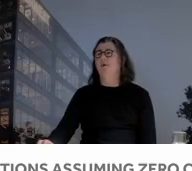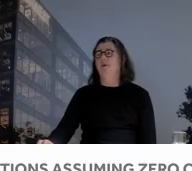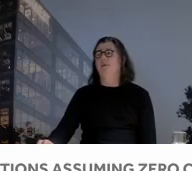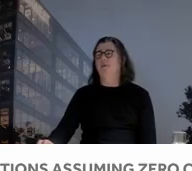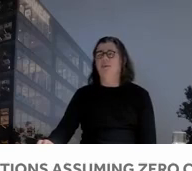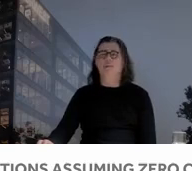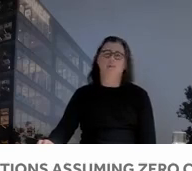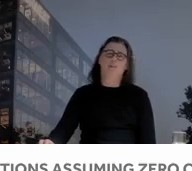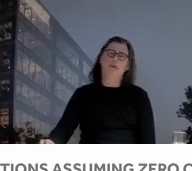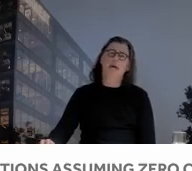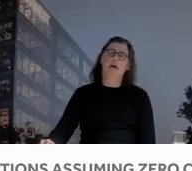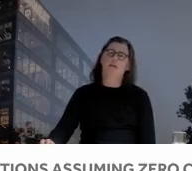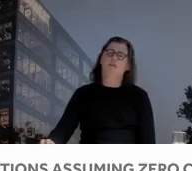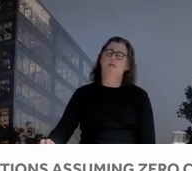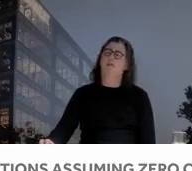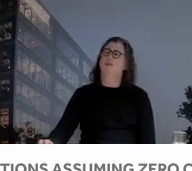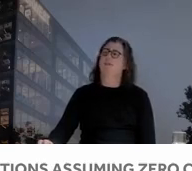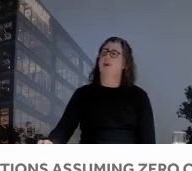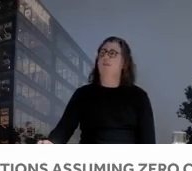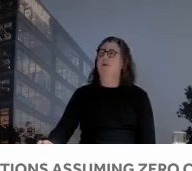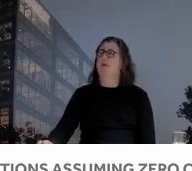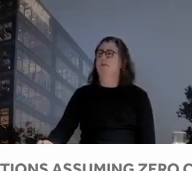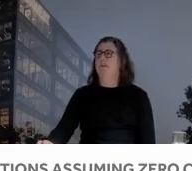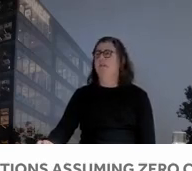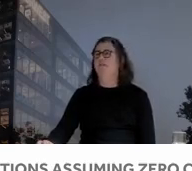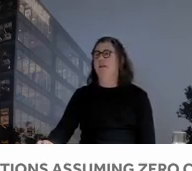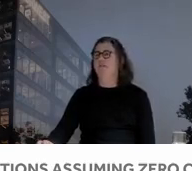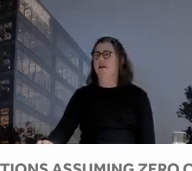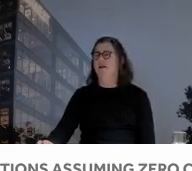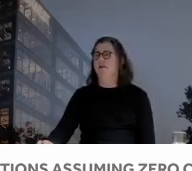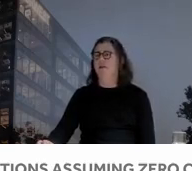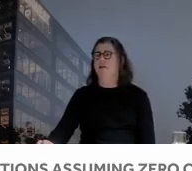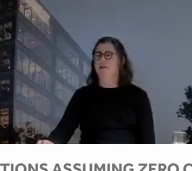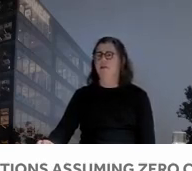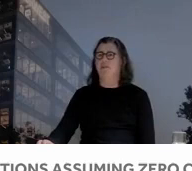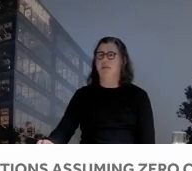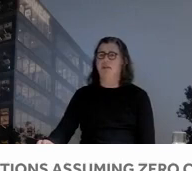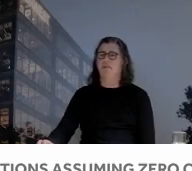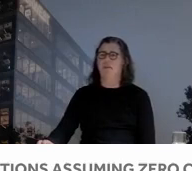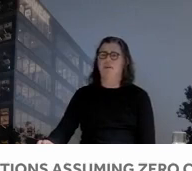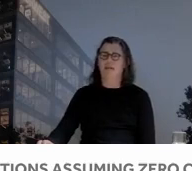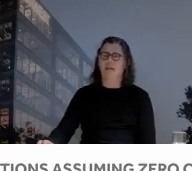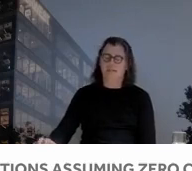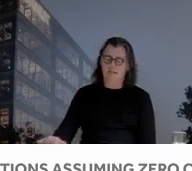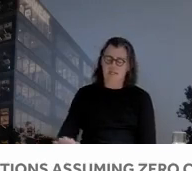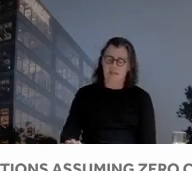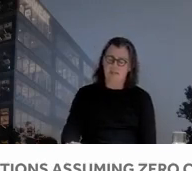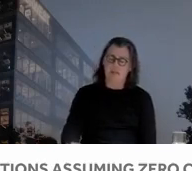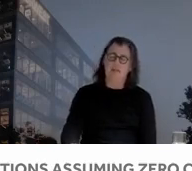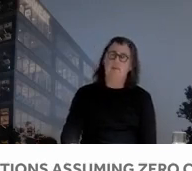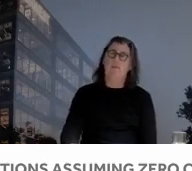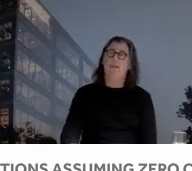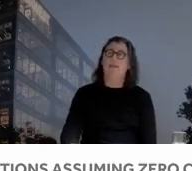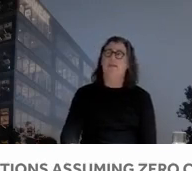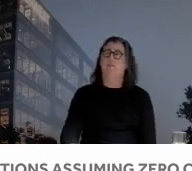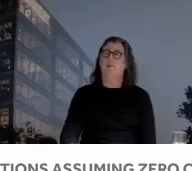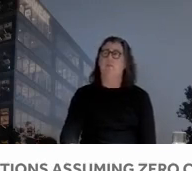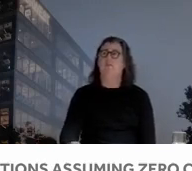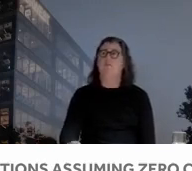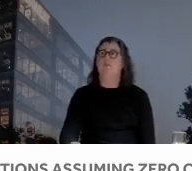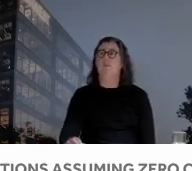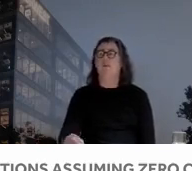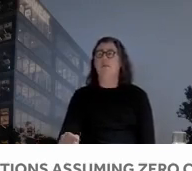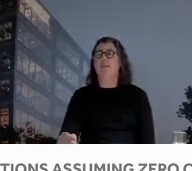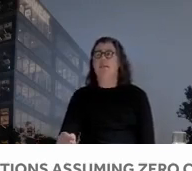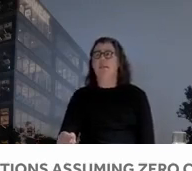steel component, the brick arch version at the bottom here, still had a very high number, and you can see the vast majority of that is steel. We then said,